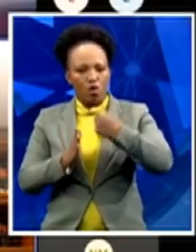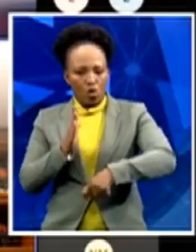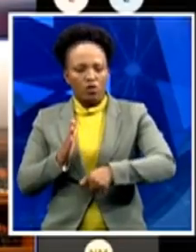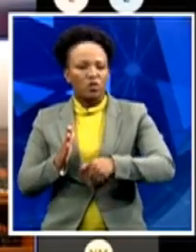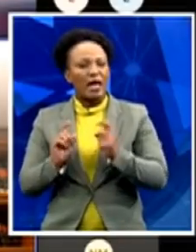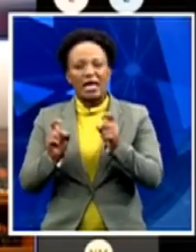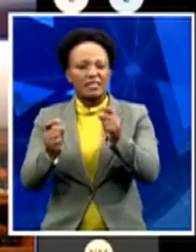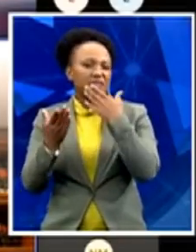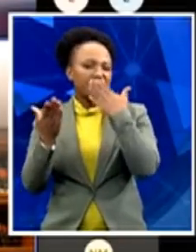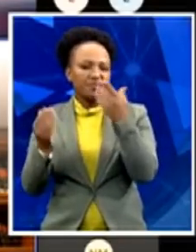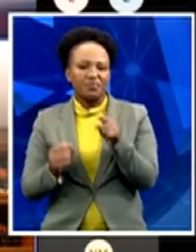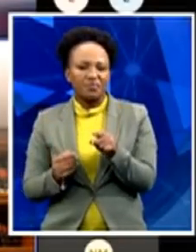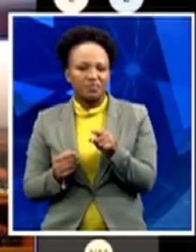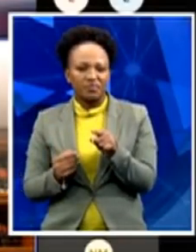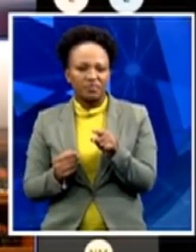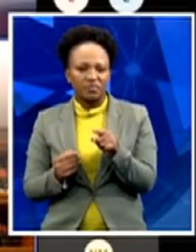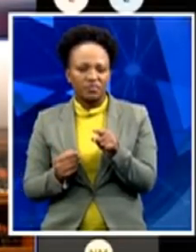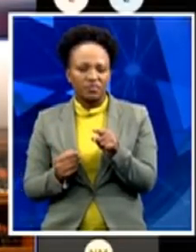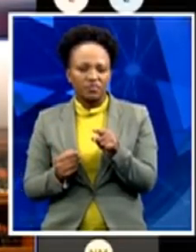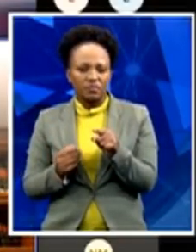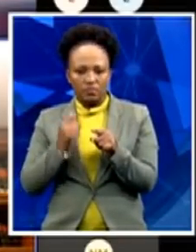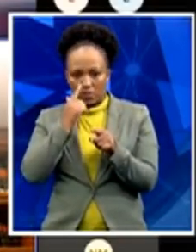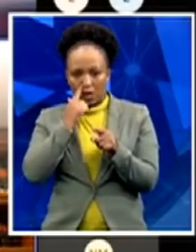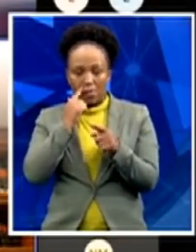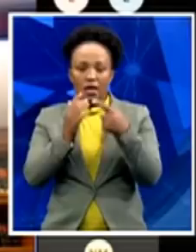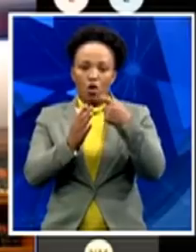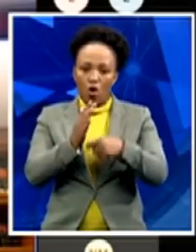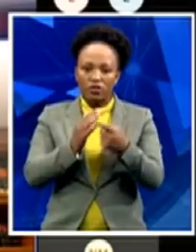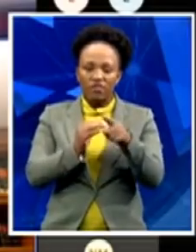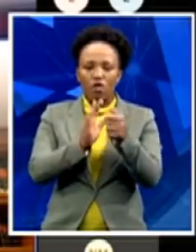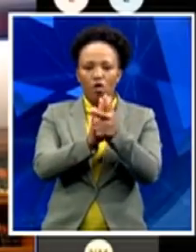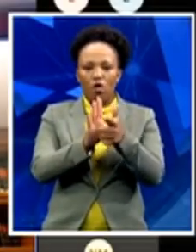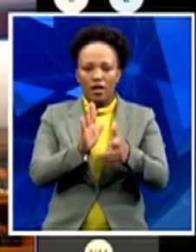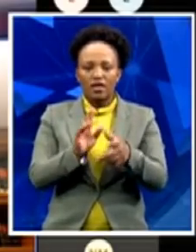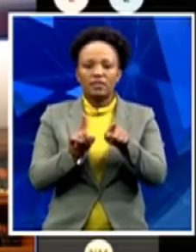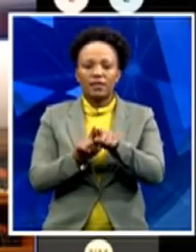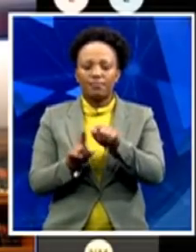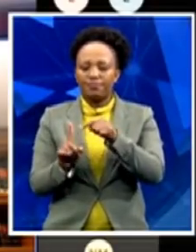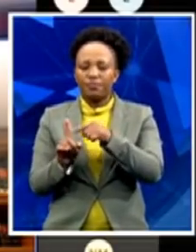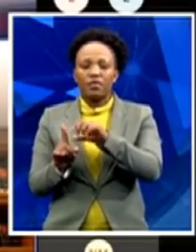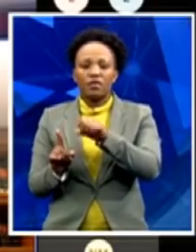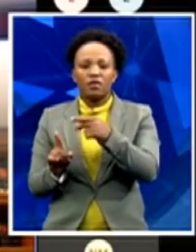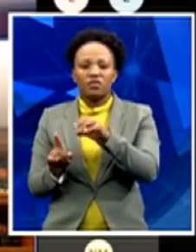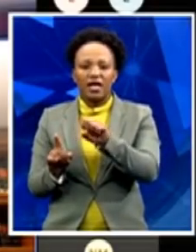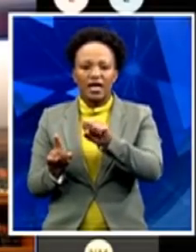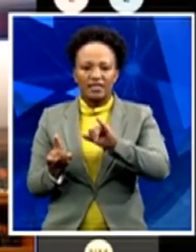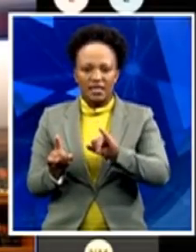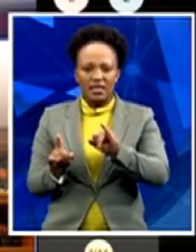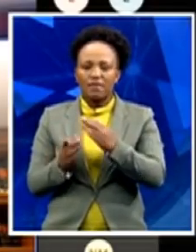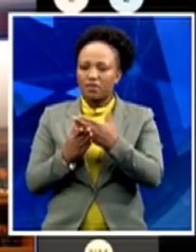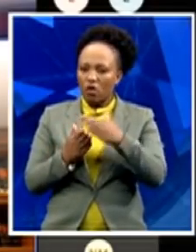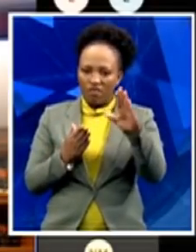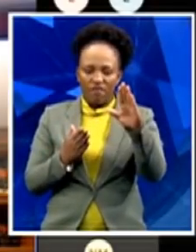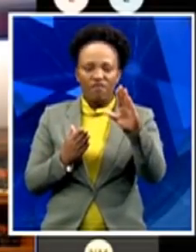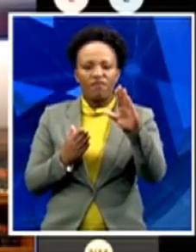including the cost of senior counsel, and in the Shezi matter, the application for intervention is struck from the roll due to the lack of